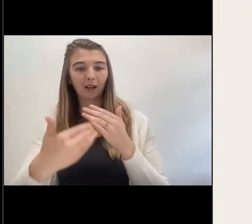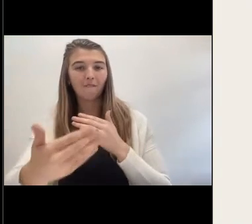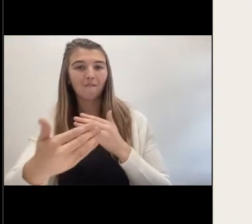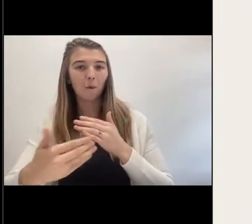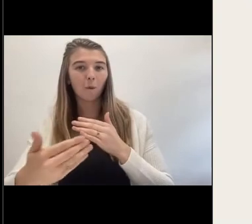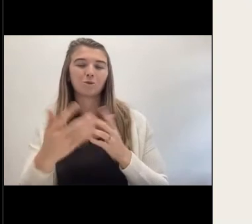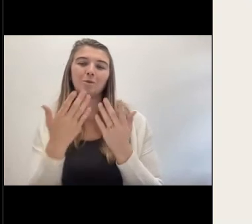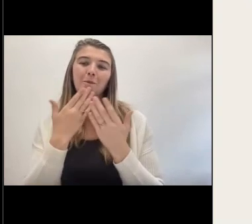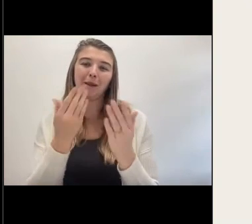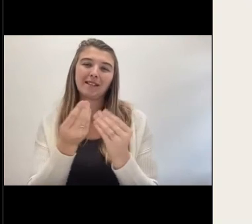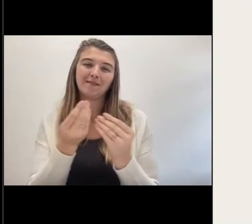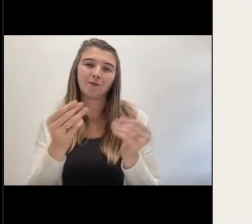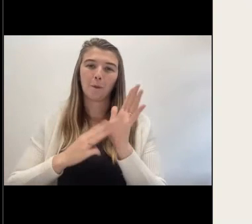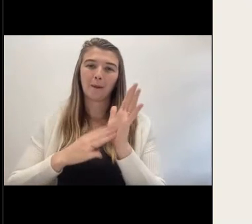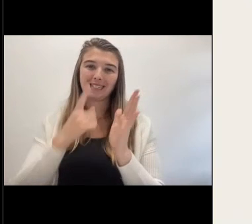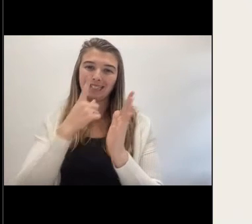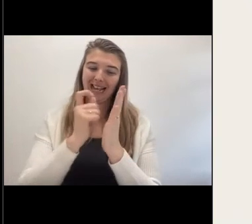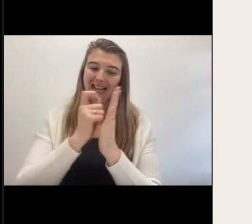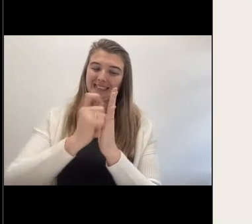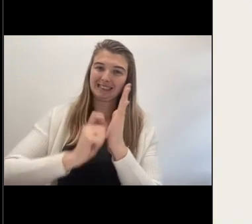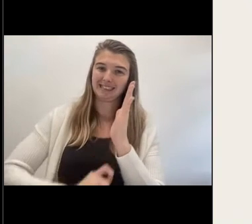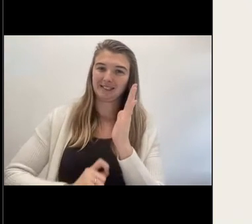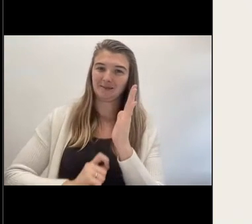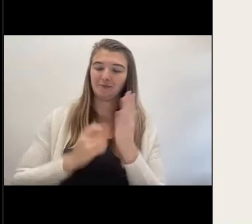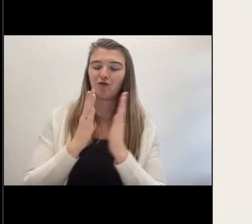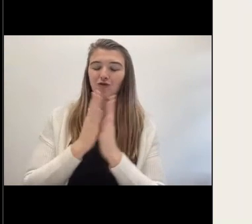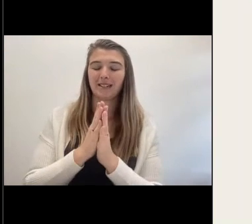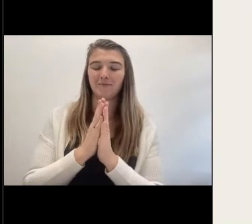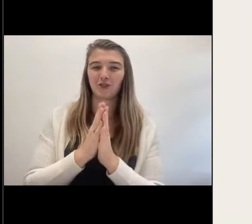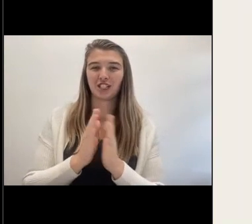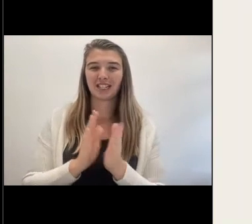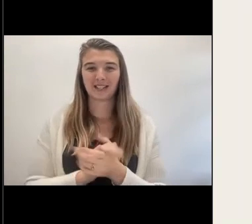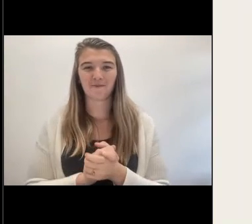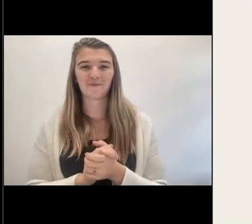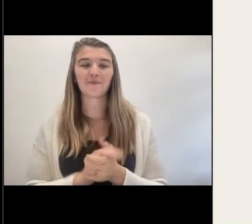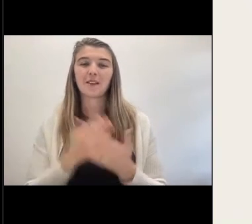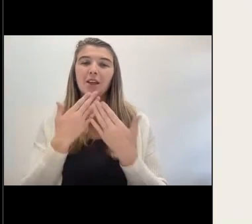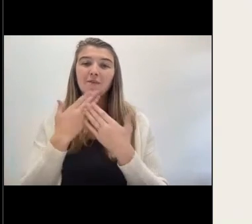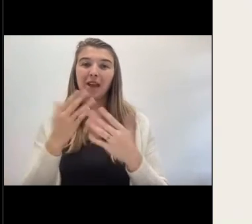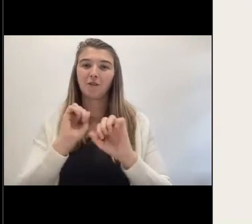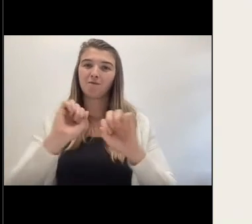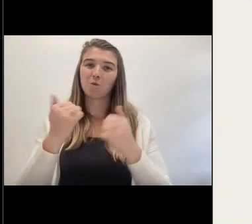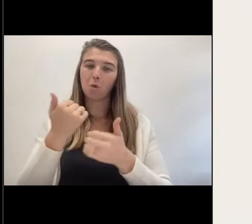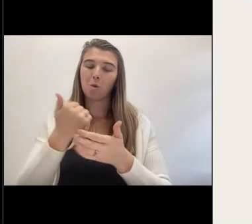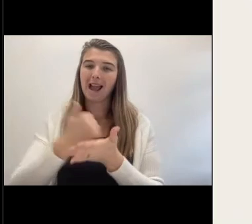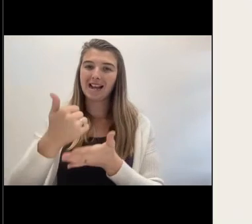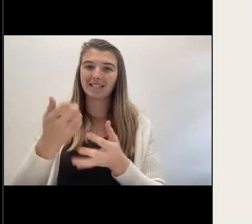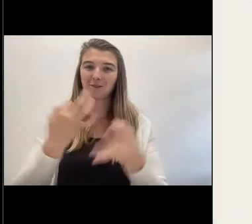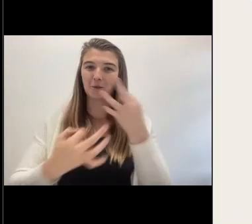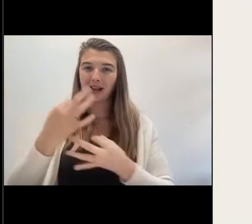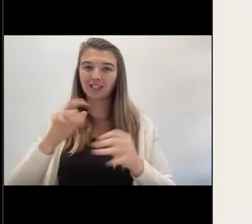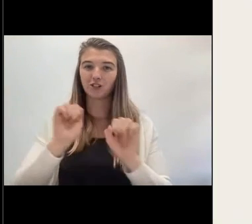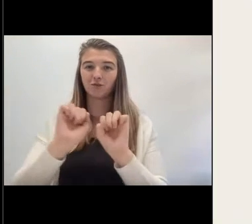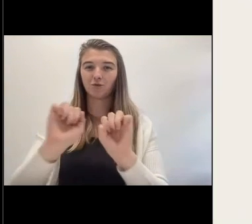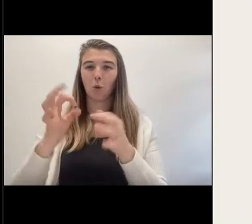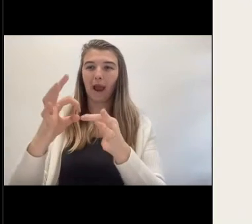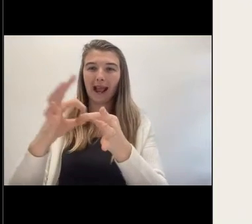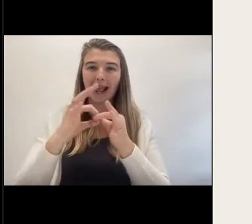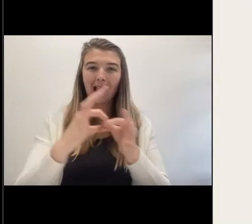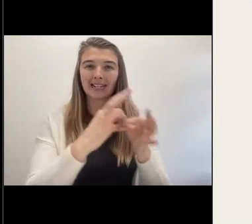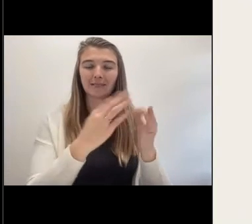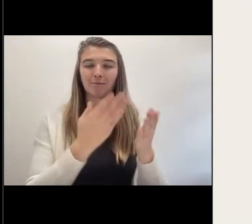couple of minutes to do that. We really appreciate it. And thank you for all of your excellent questions, for all of your fantastic engagement throughout this